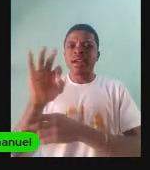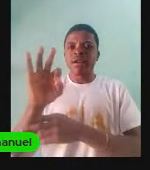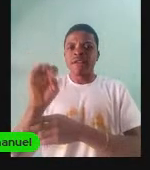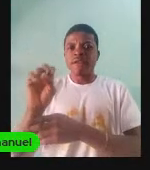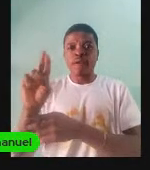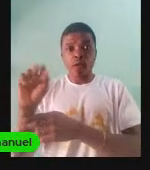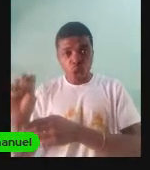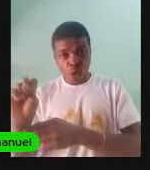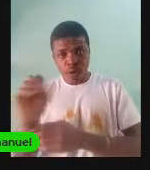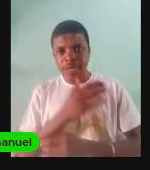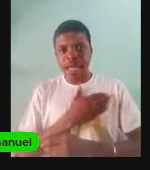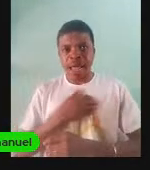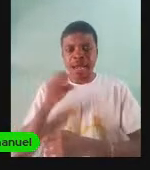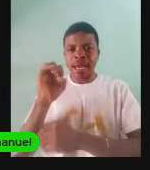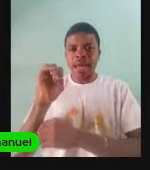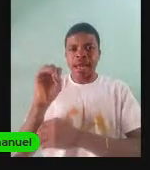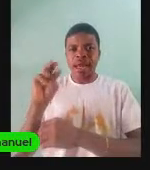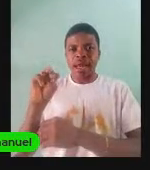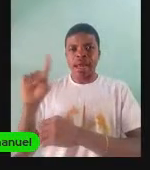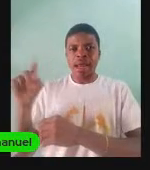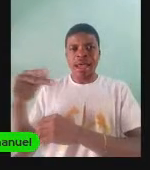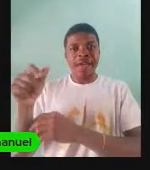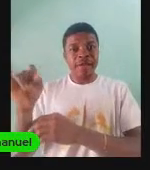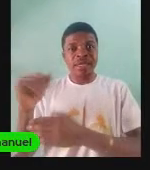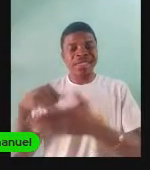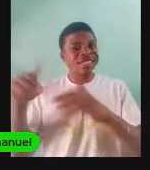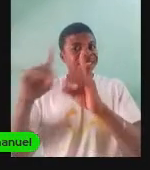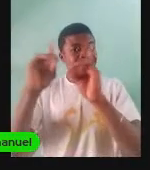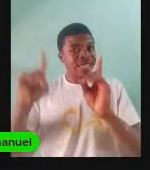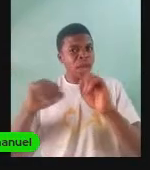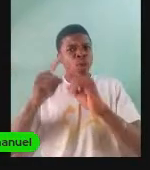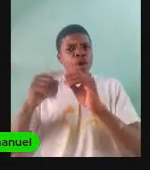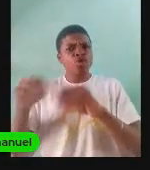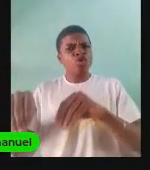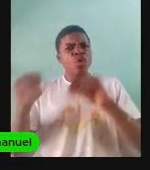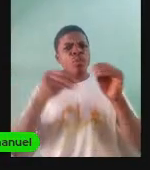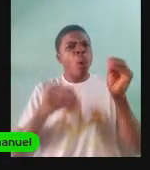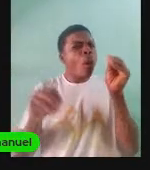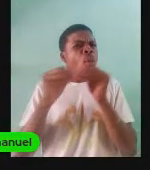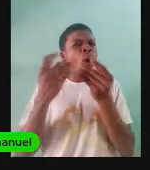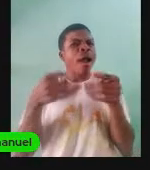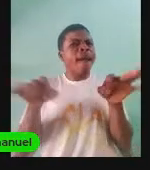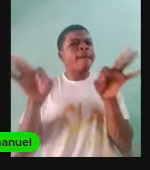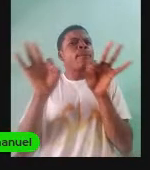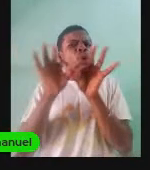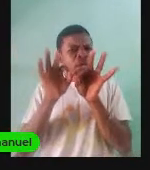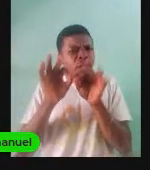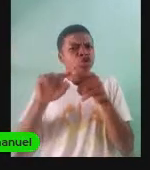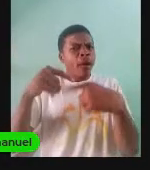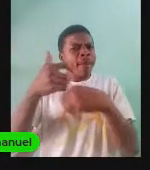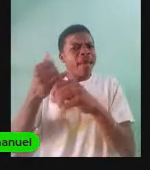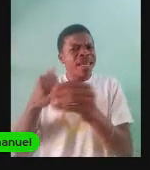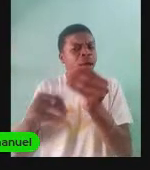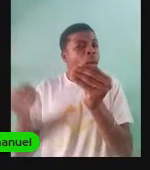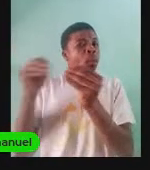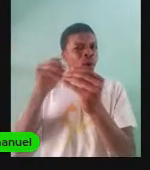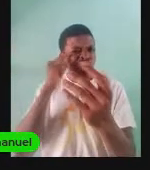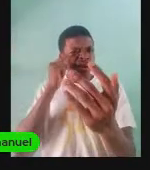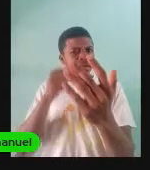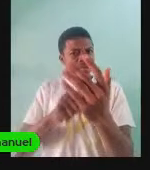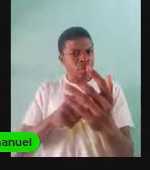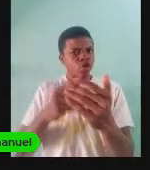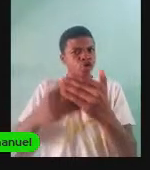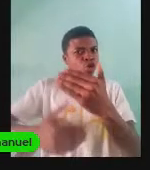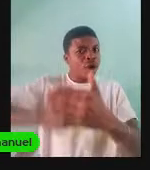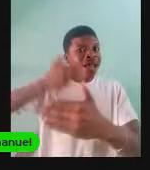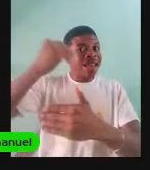thing to make it more noticeable. Okay, so next time when you're designing and you have an important message that you